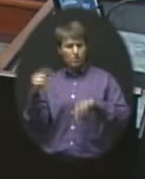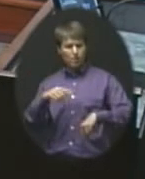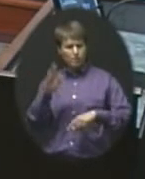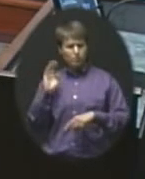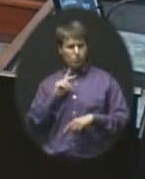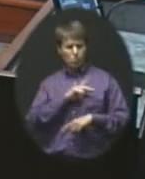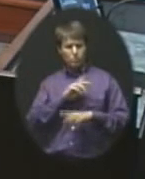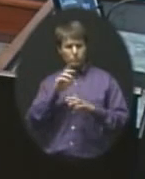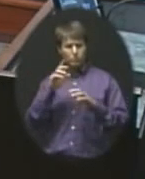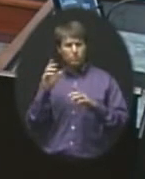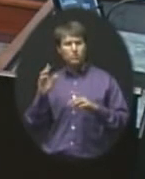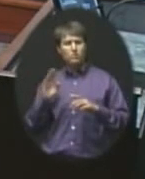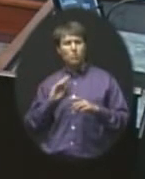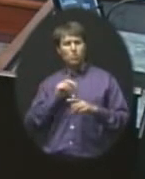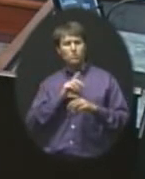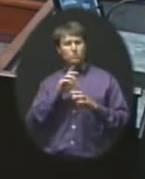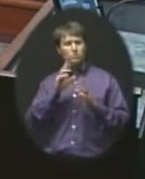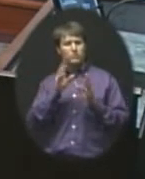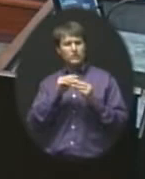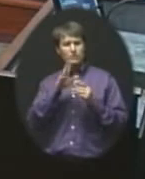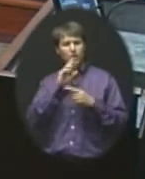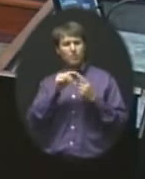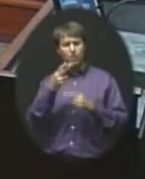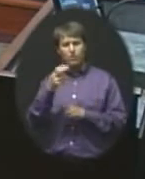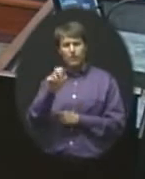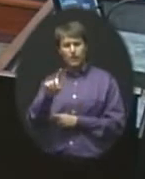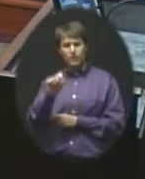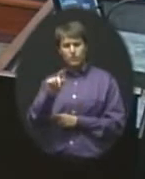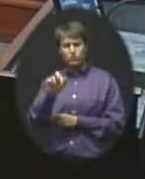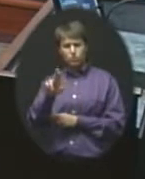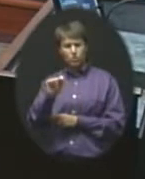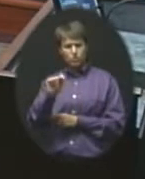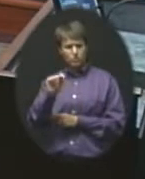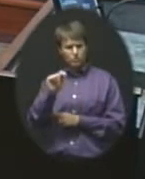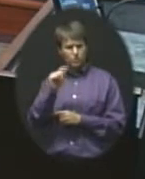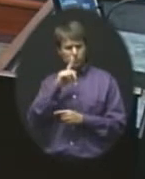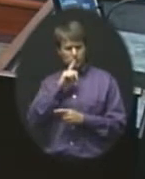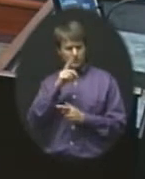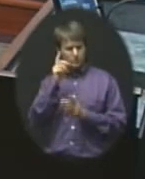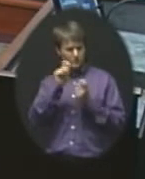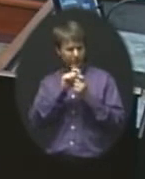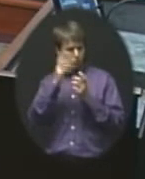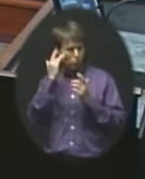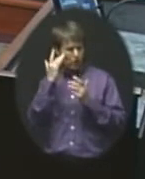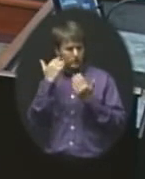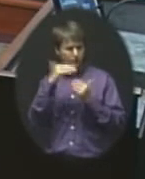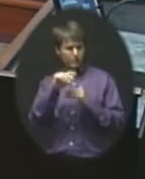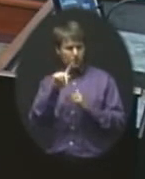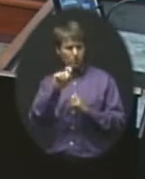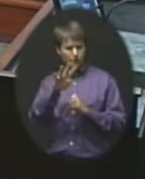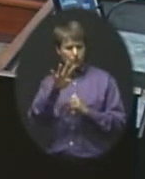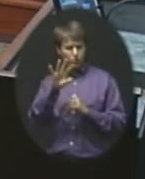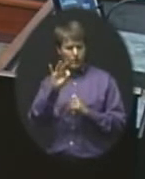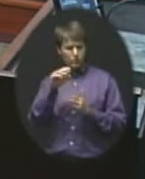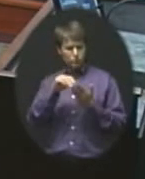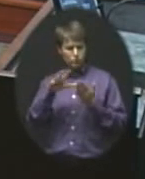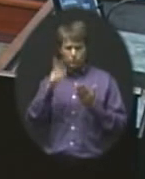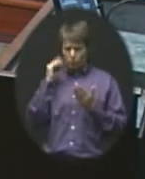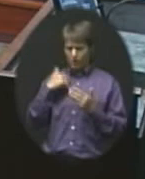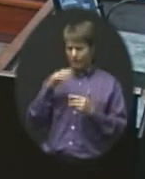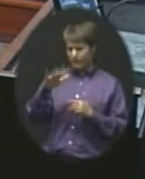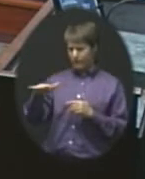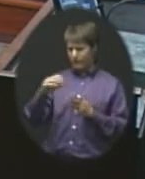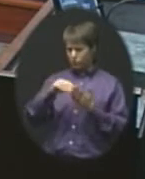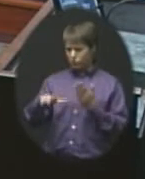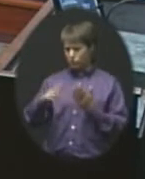bit about the Head Start program. Specifically, why is it limited to 149 students, and why do we have 55 students on the waiting